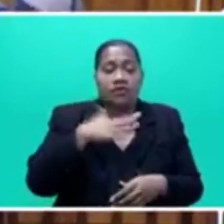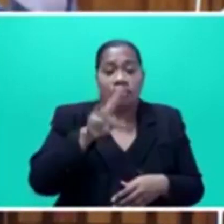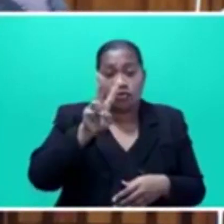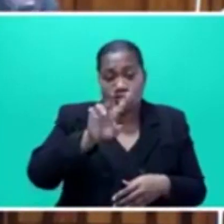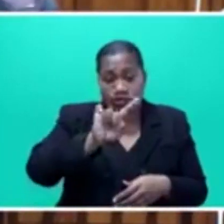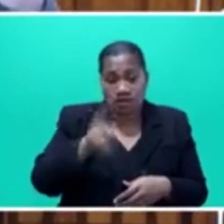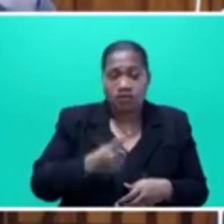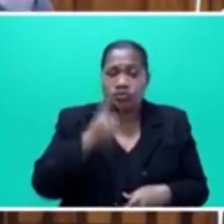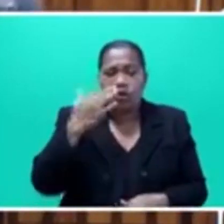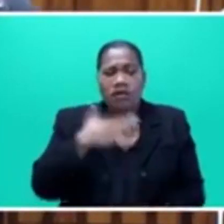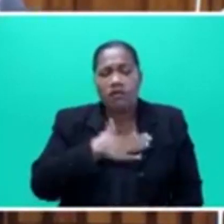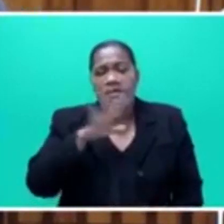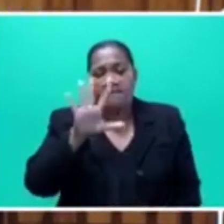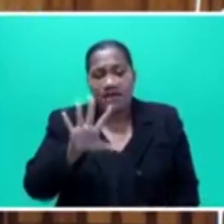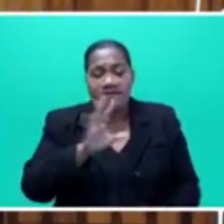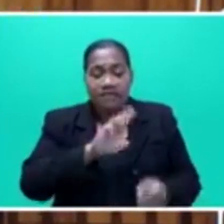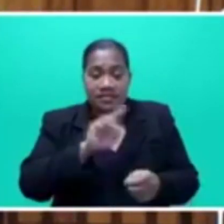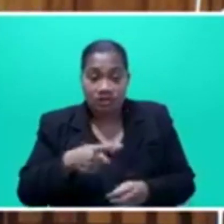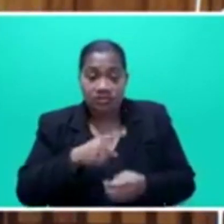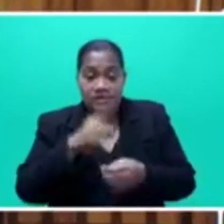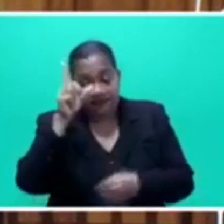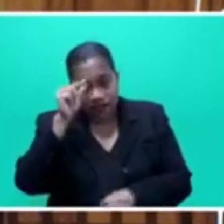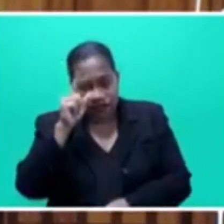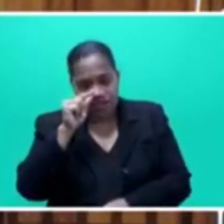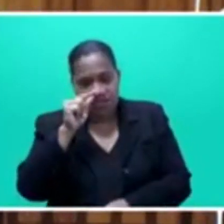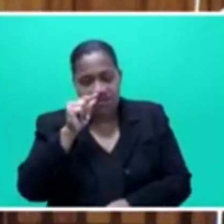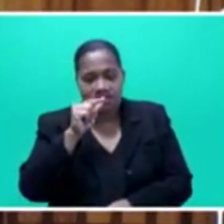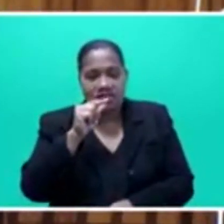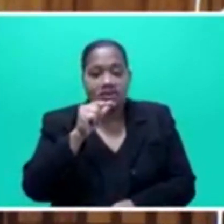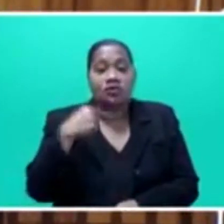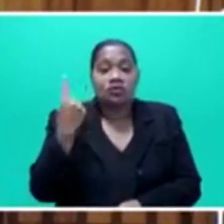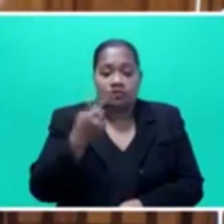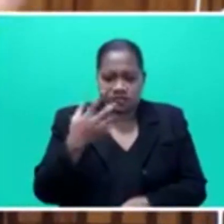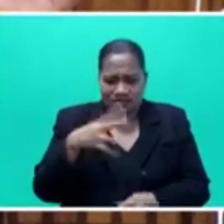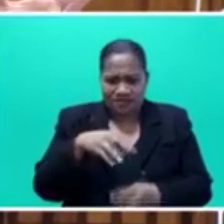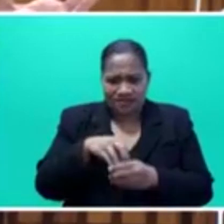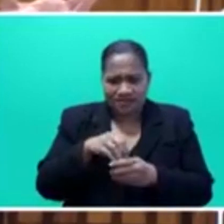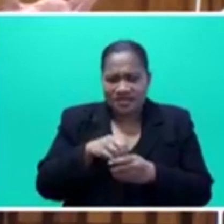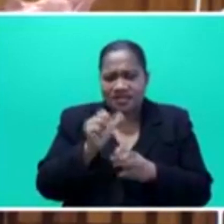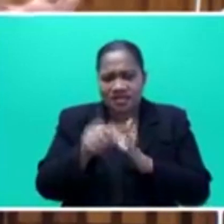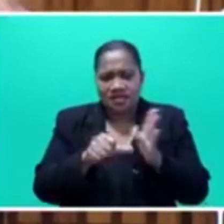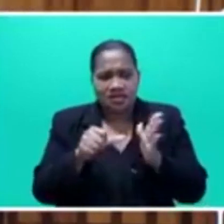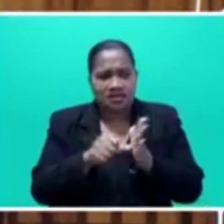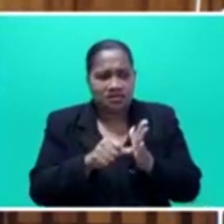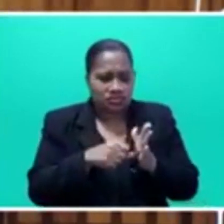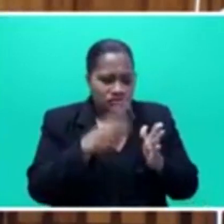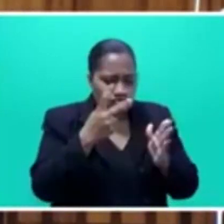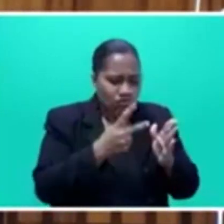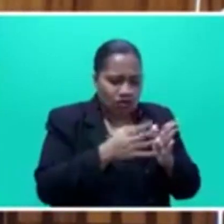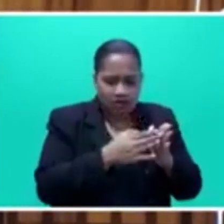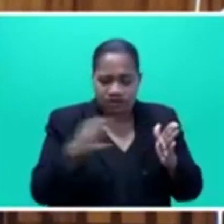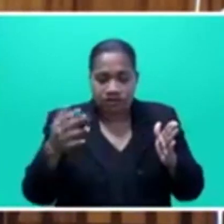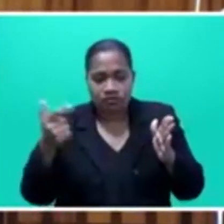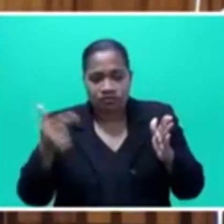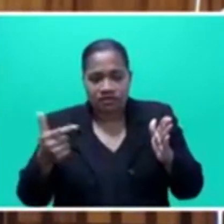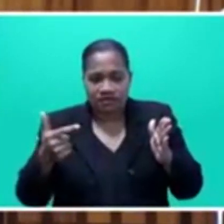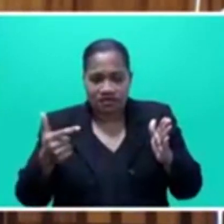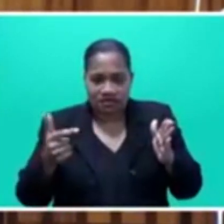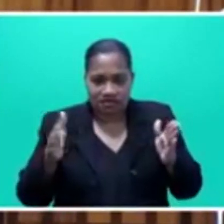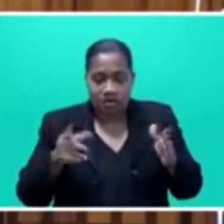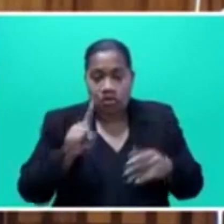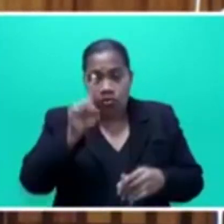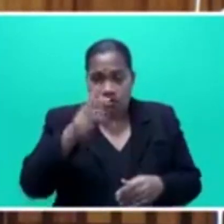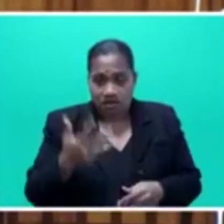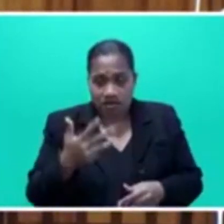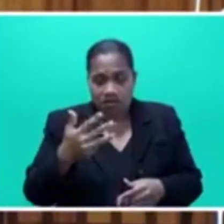102,000 to 105,000 Fijians who fall between the age category of 12 to 17. 1/9 of the population.